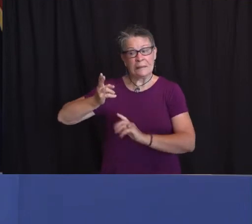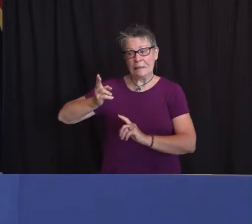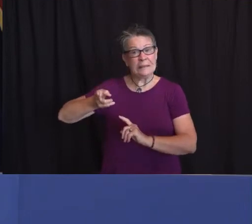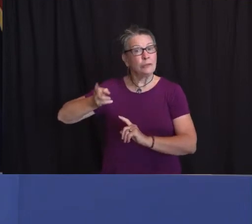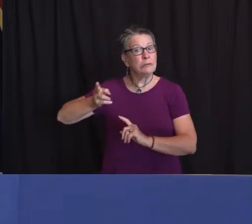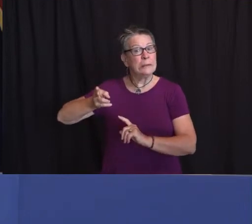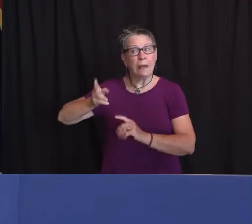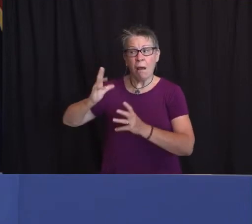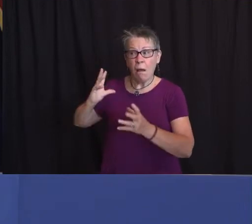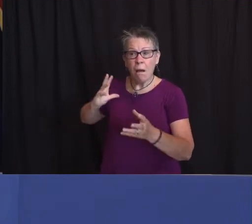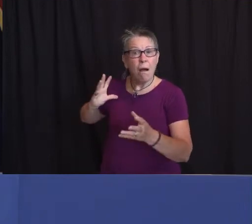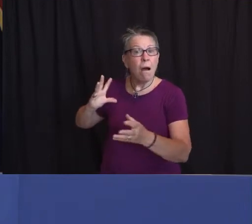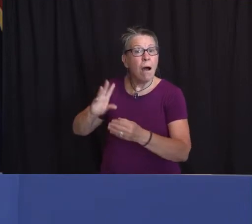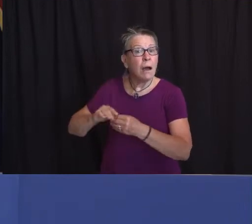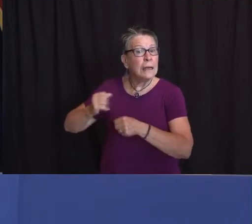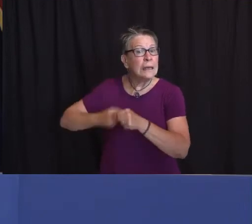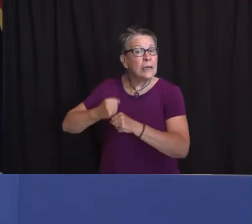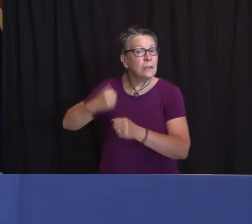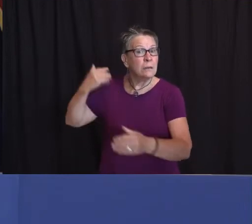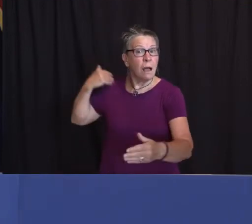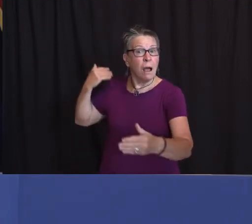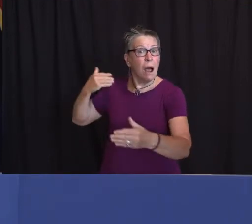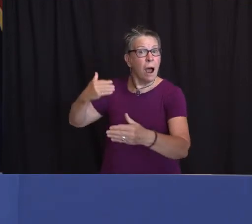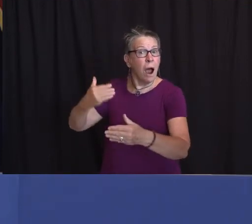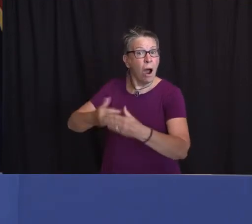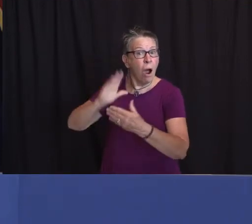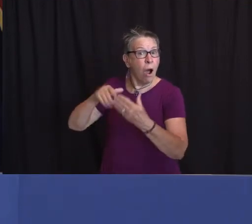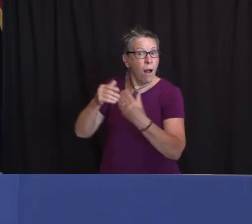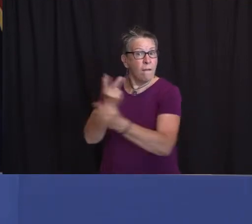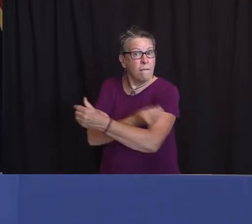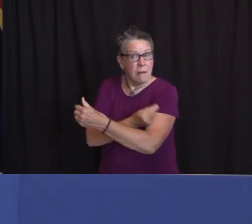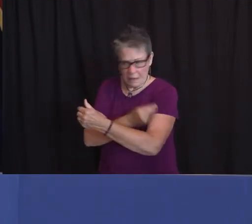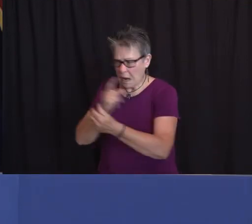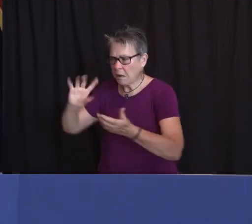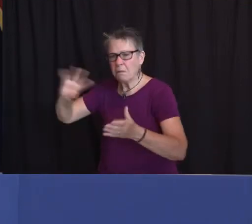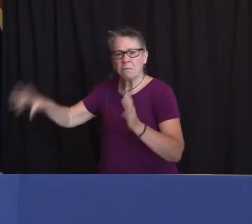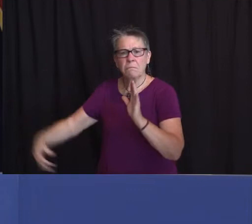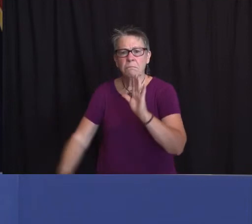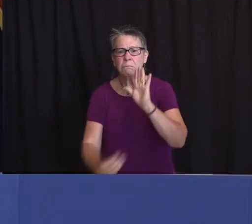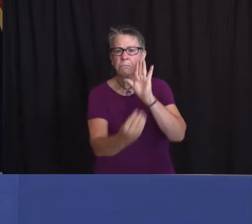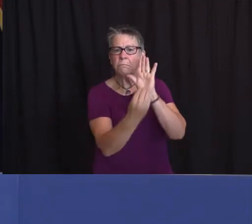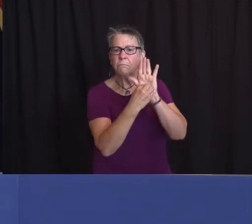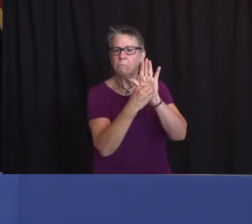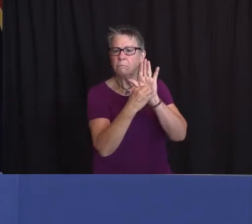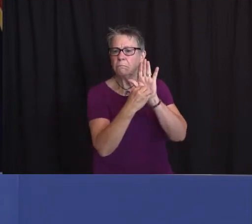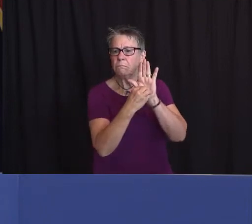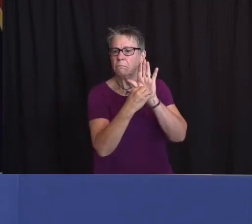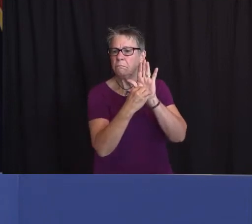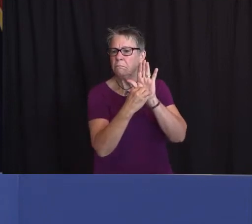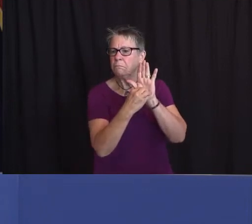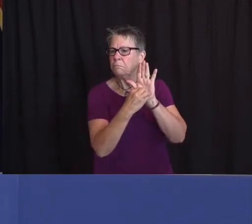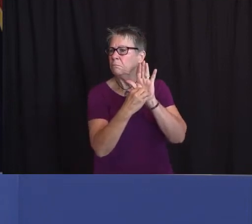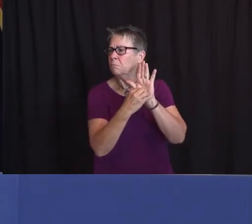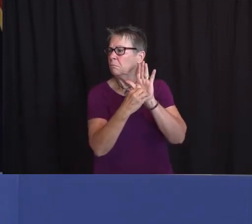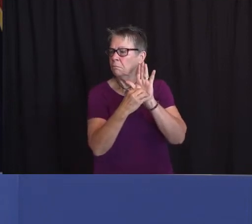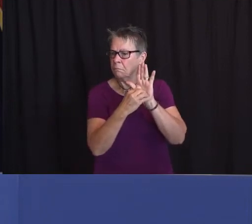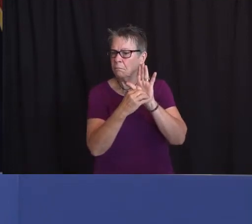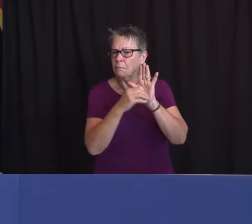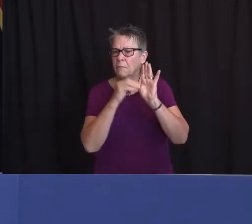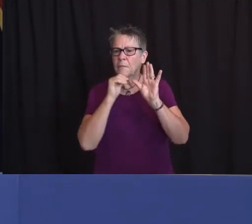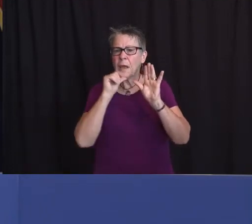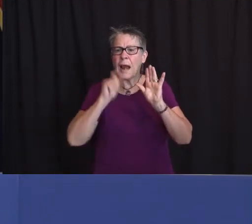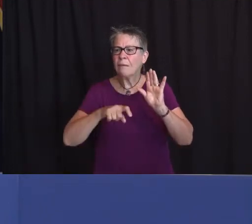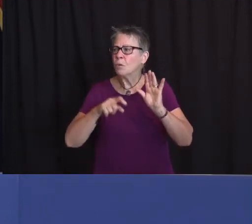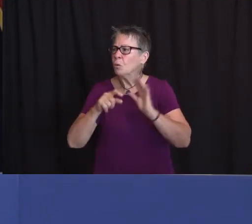and supportive documentation to NJIIS and the staff mailing out the record, which can take several